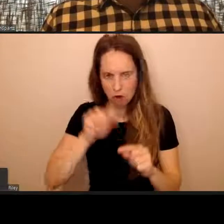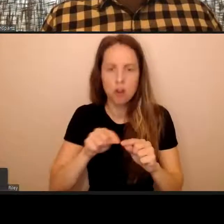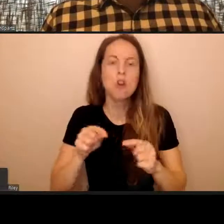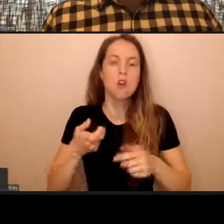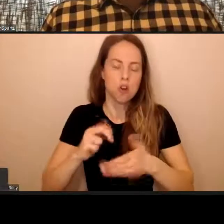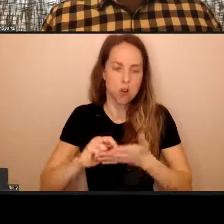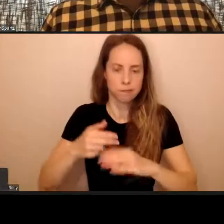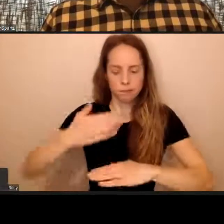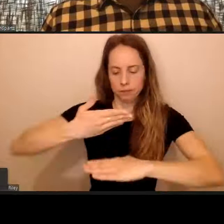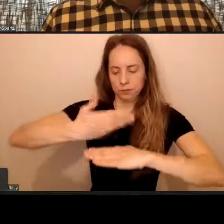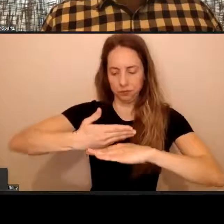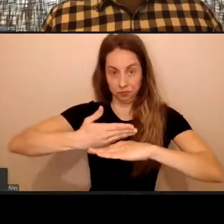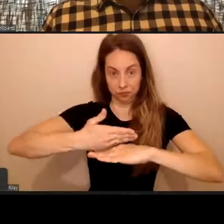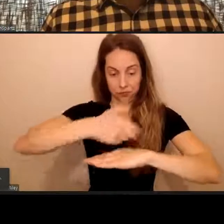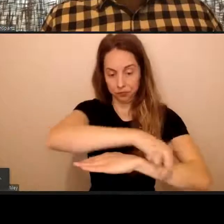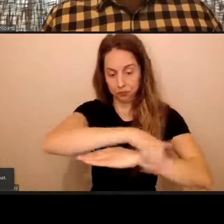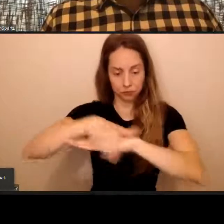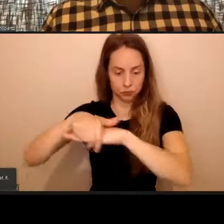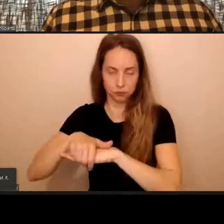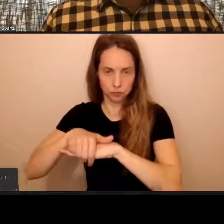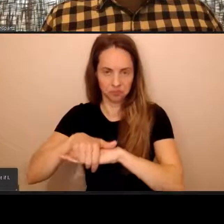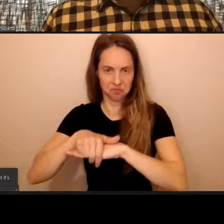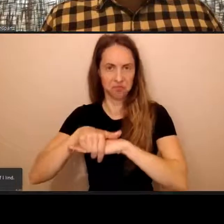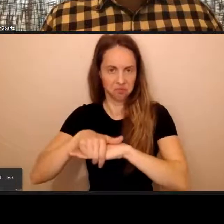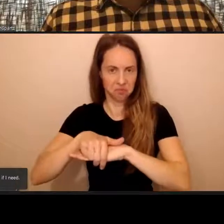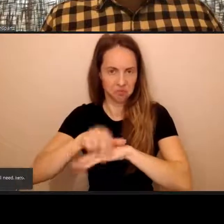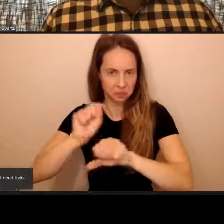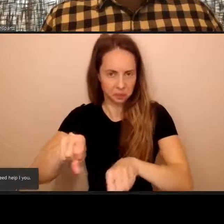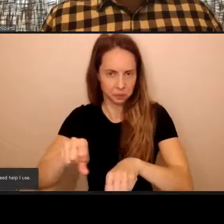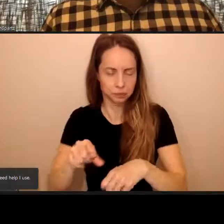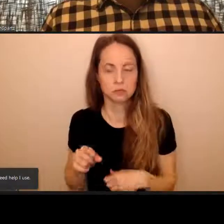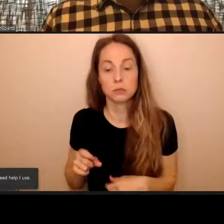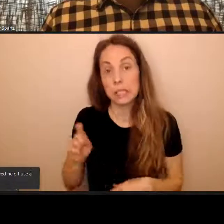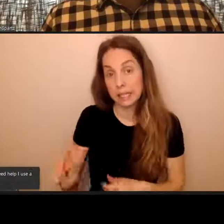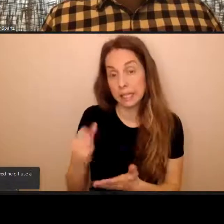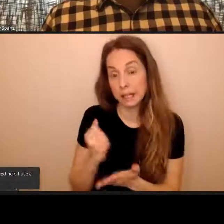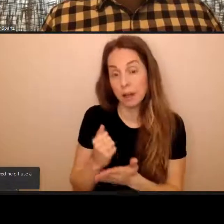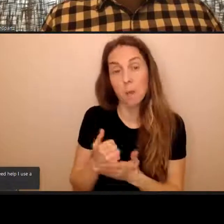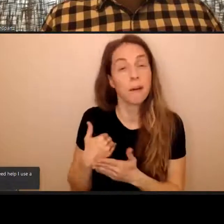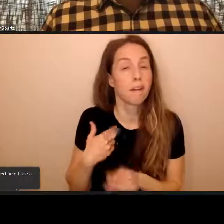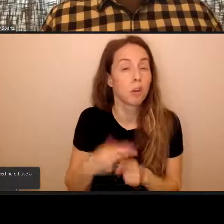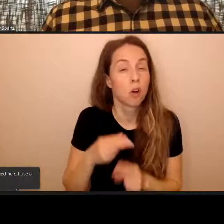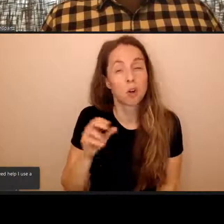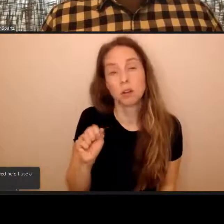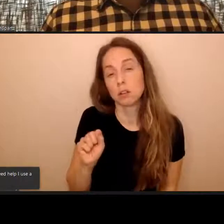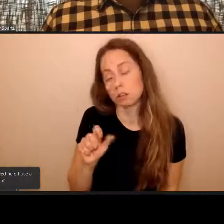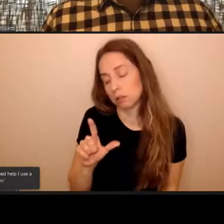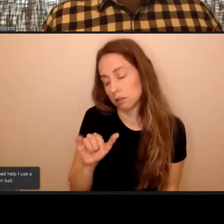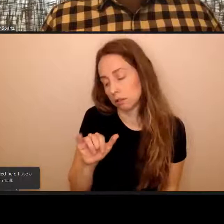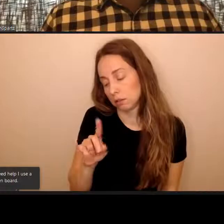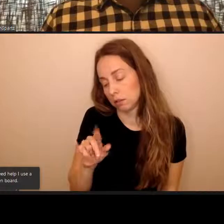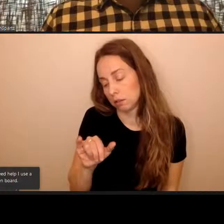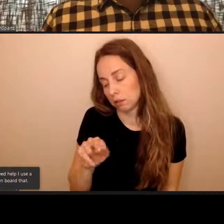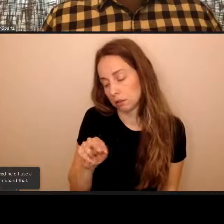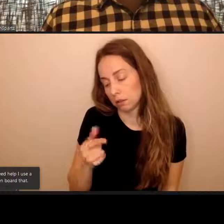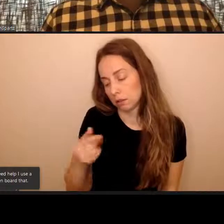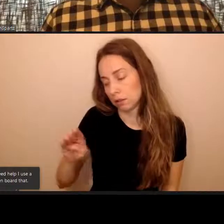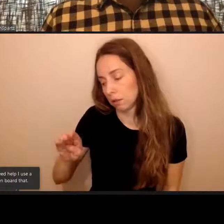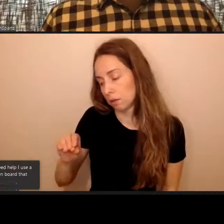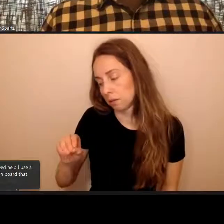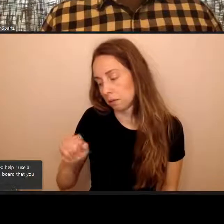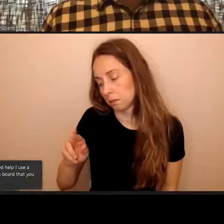So I transfer into that. If I need help, I use a sliding board, which is a wooden board that